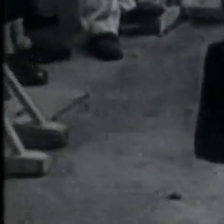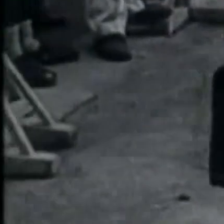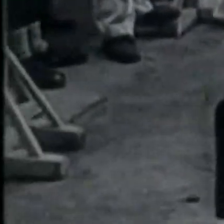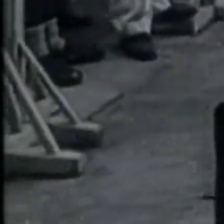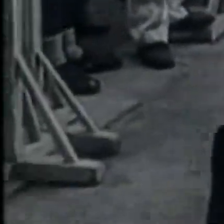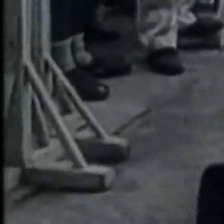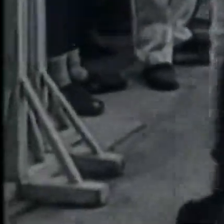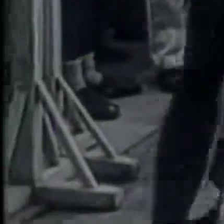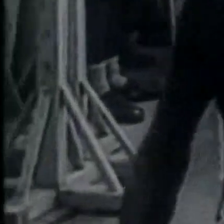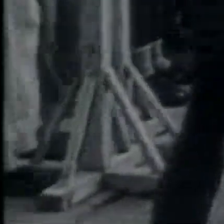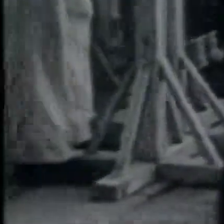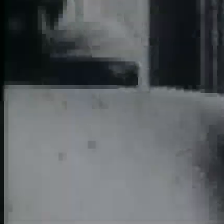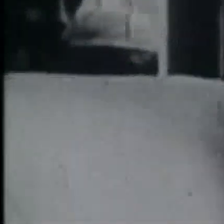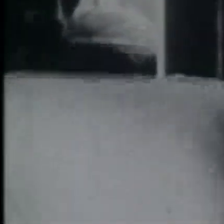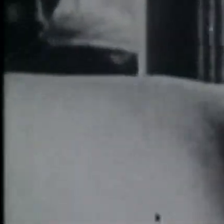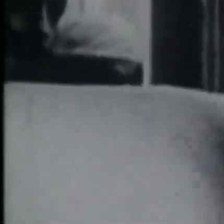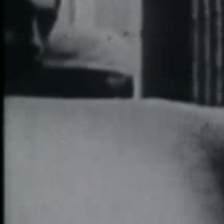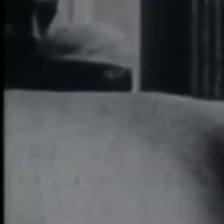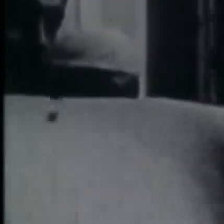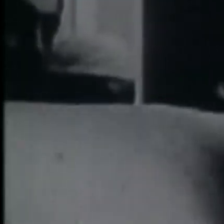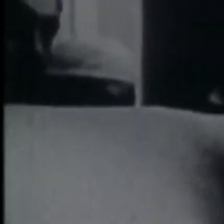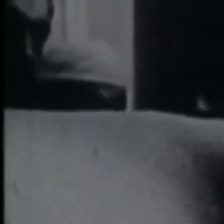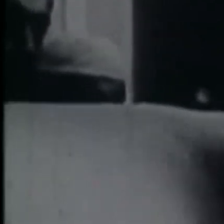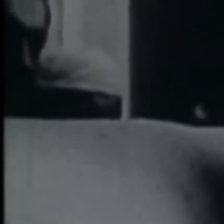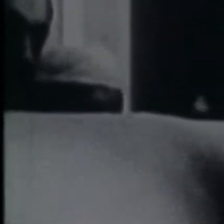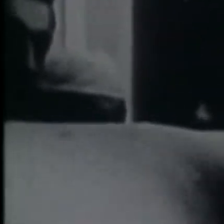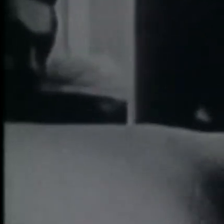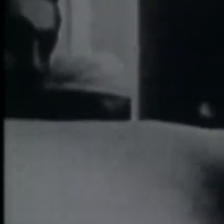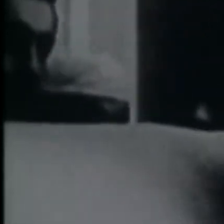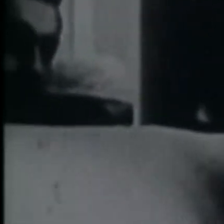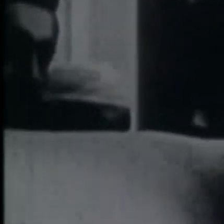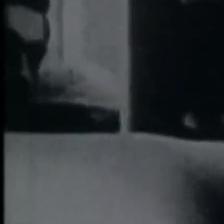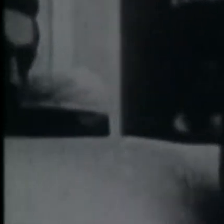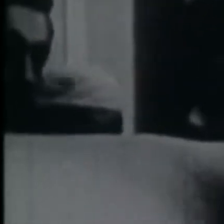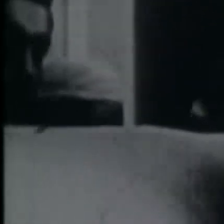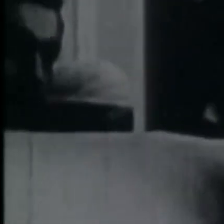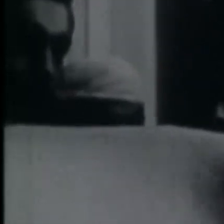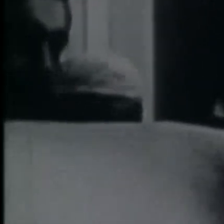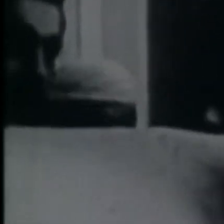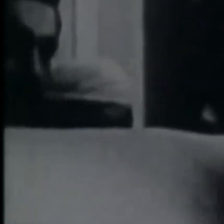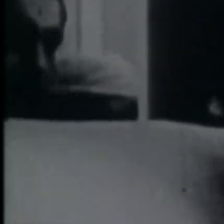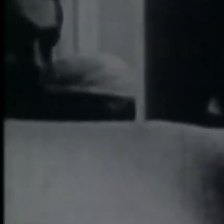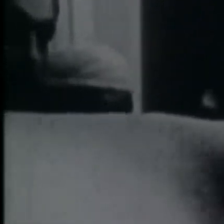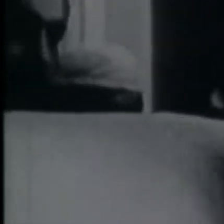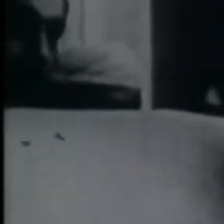eccentric, a reactionary, revolutionary, saint or messiah, or as a man who must be